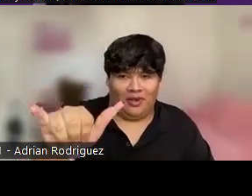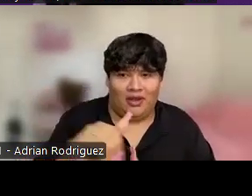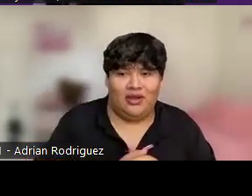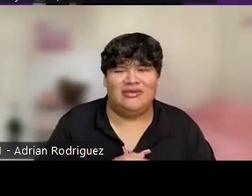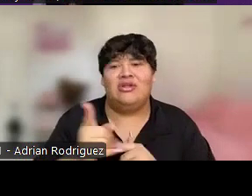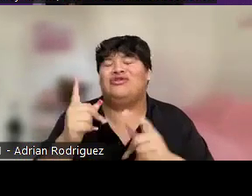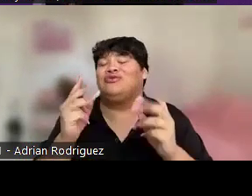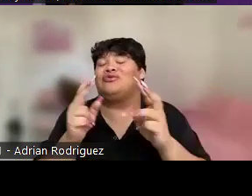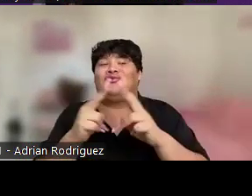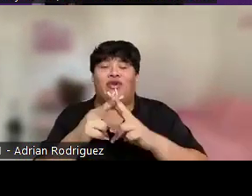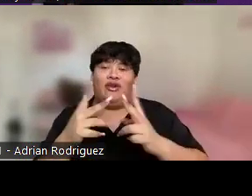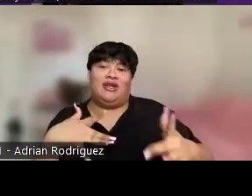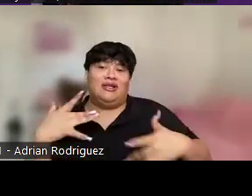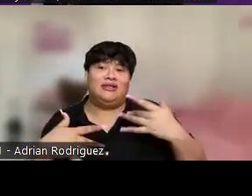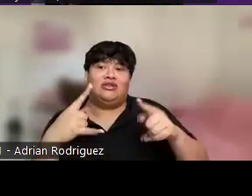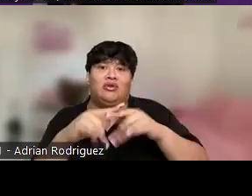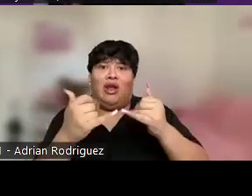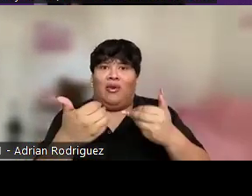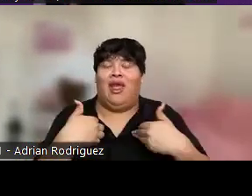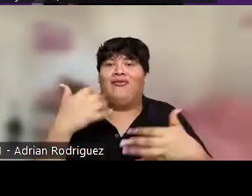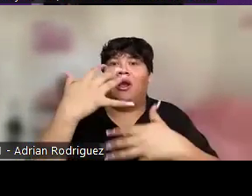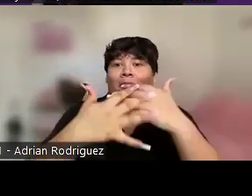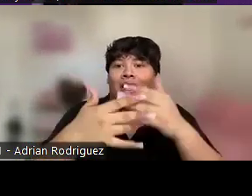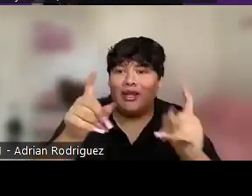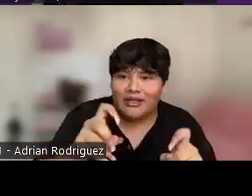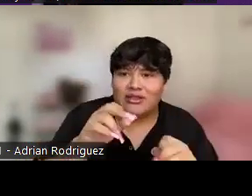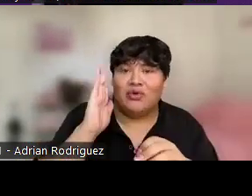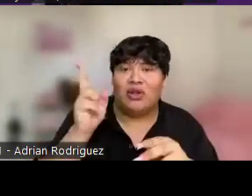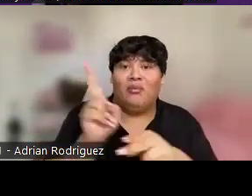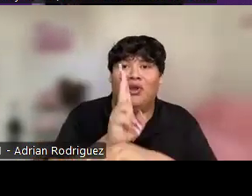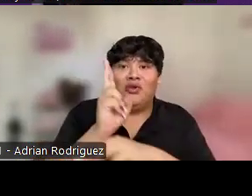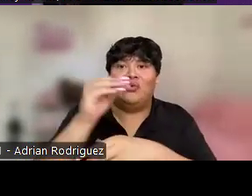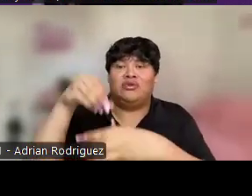really exciting that we now have blood tests and they are being used in clinics,